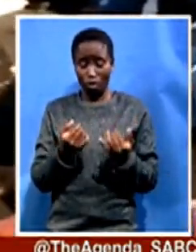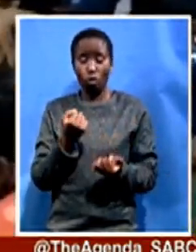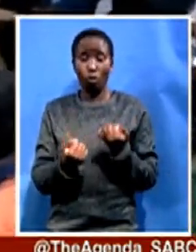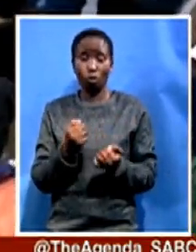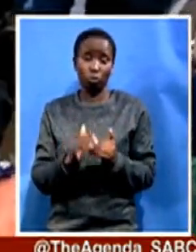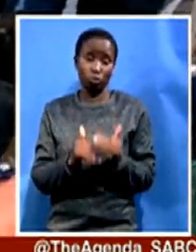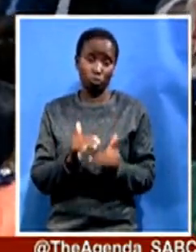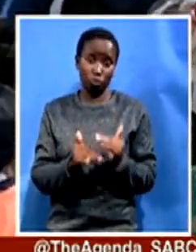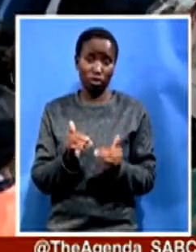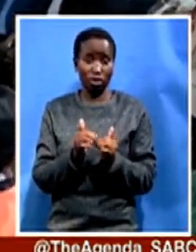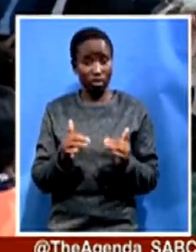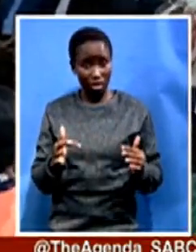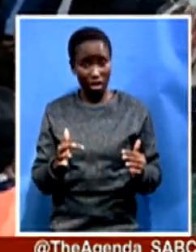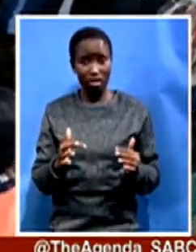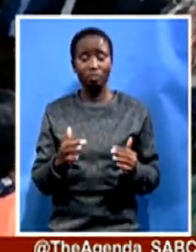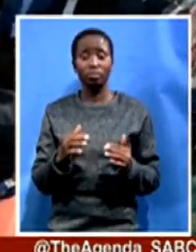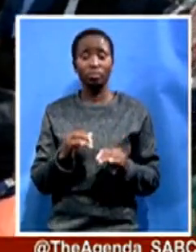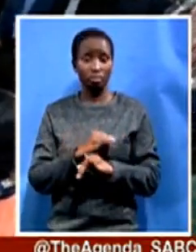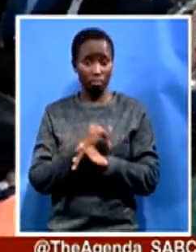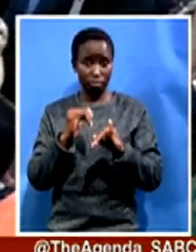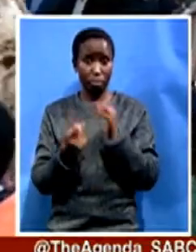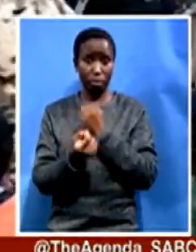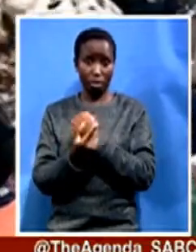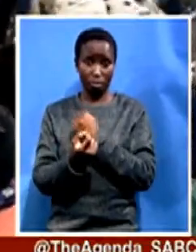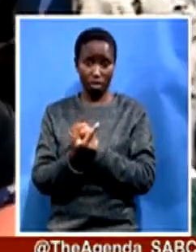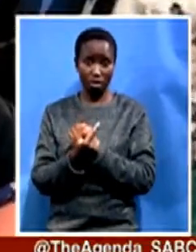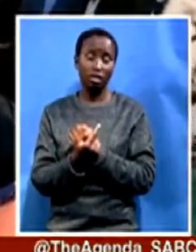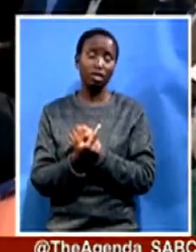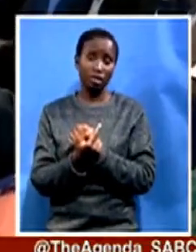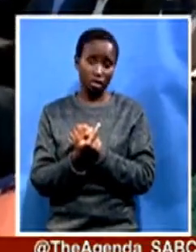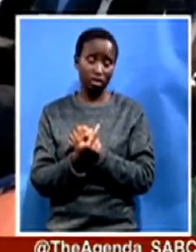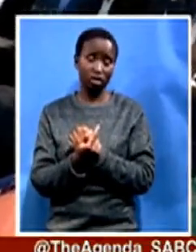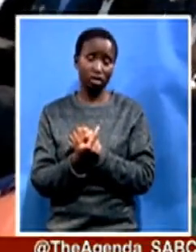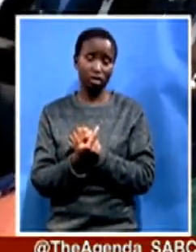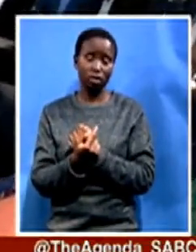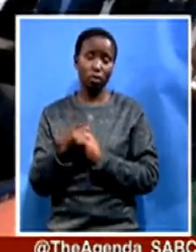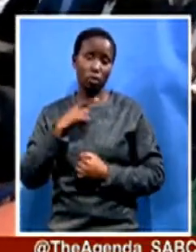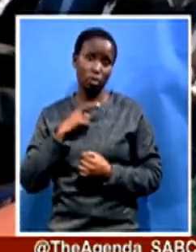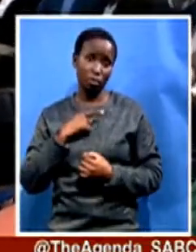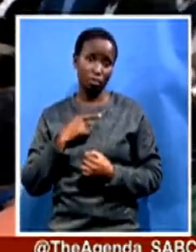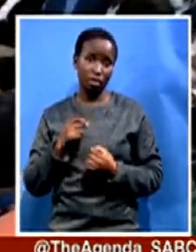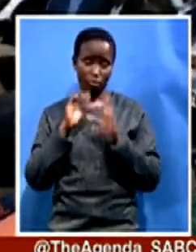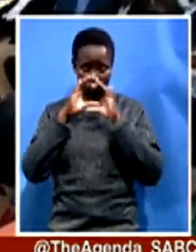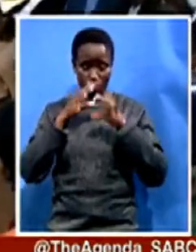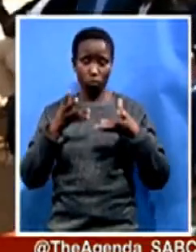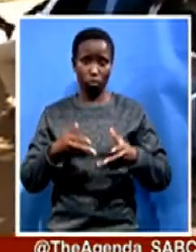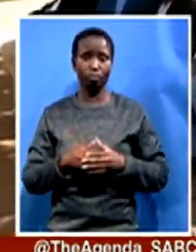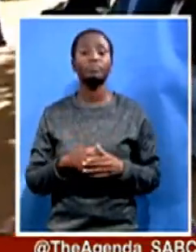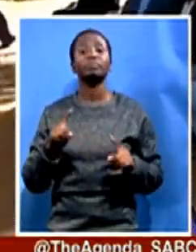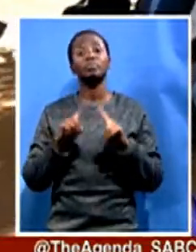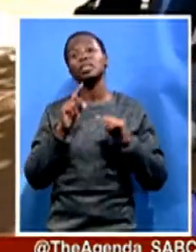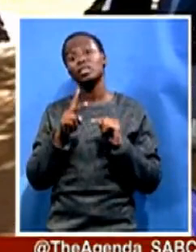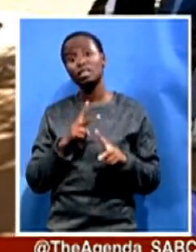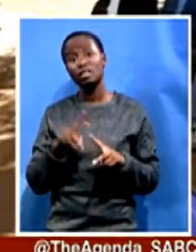the issue of succession is being brought into sharp focus. But in terms, Desiree, of the proceedings, we